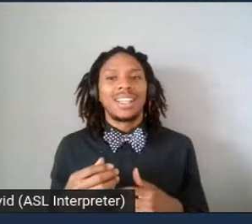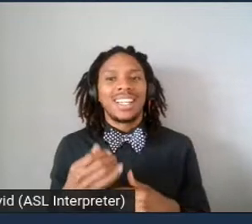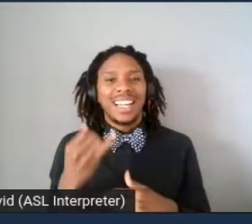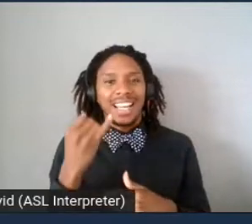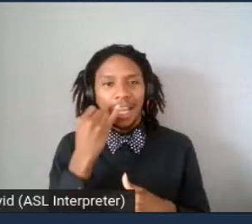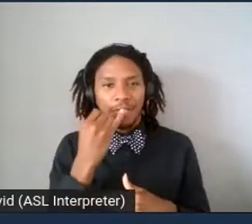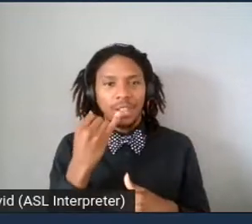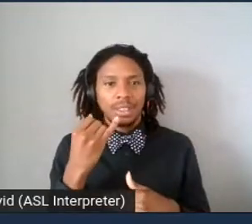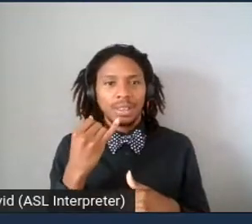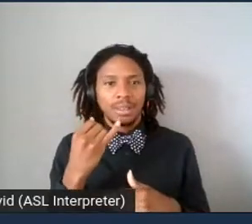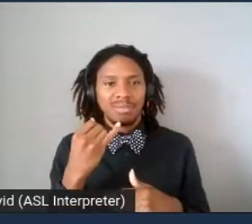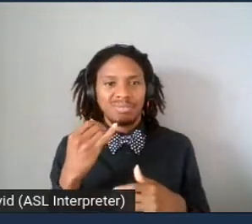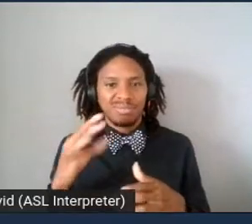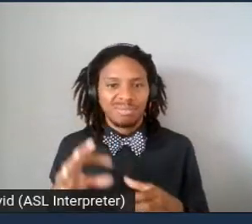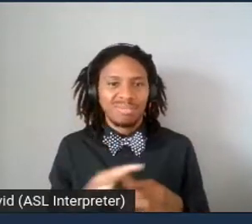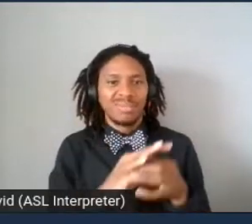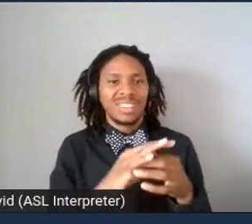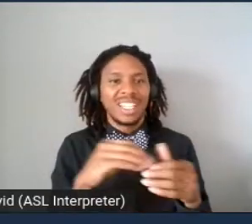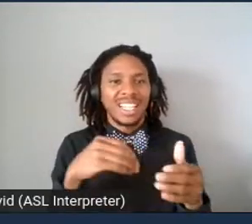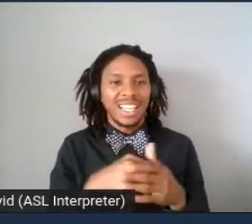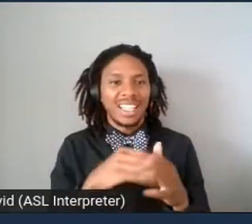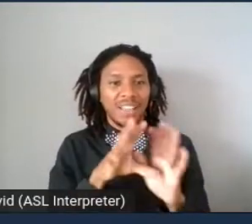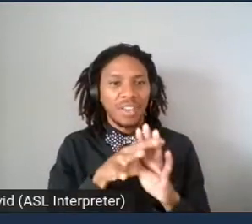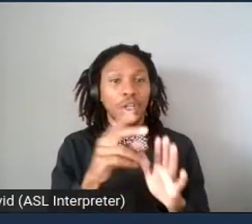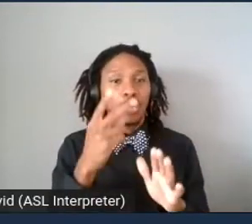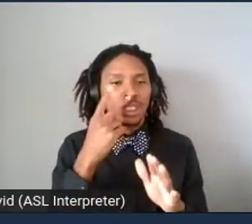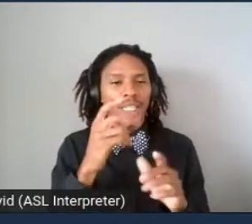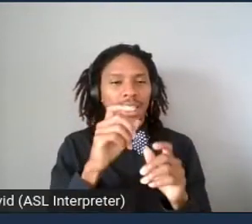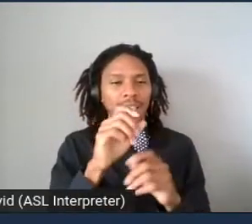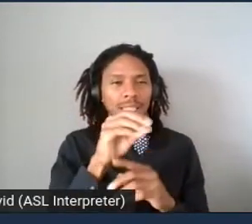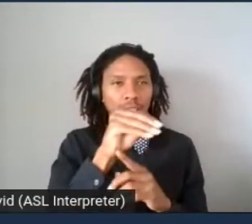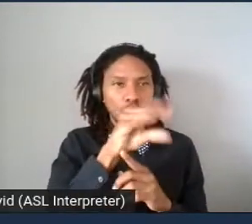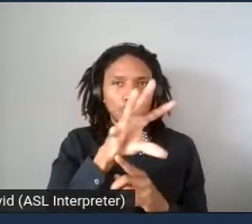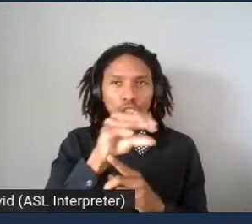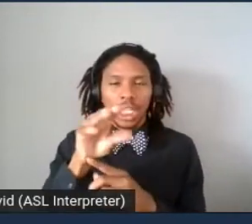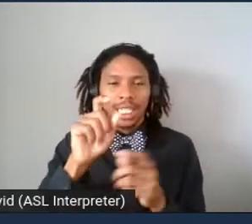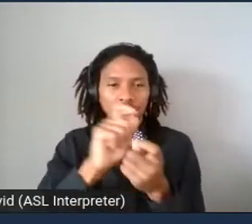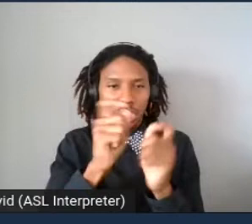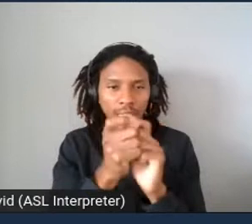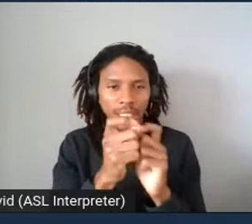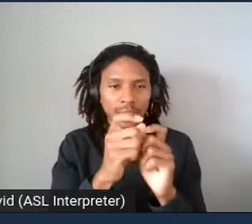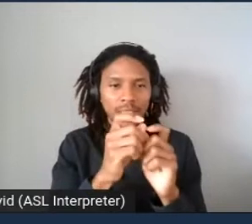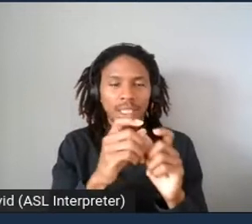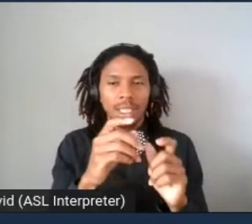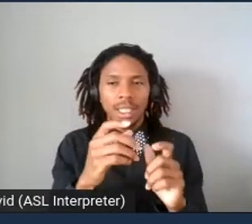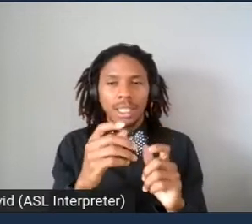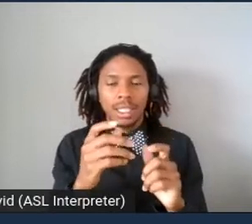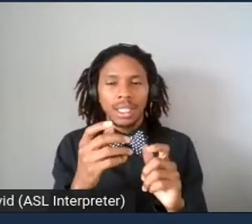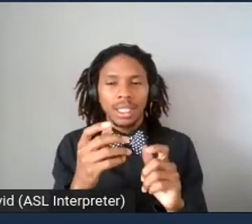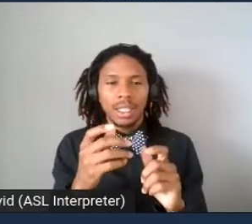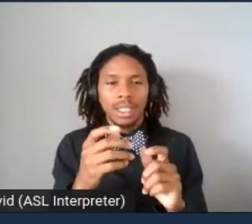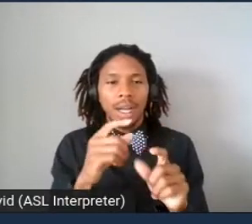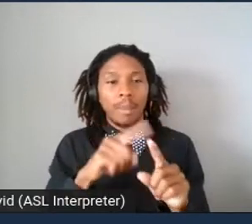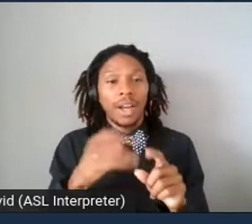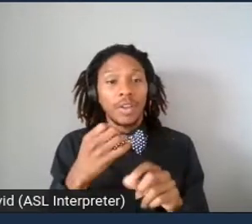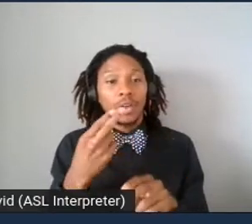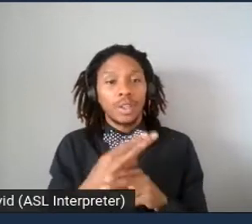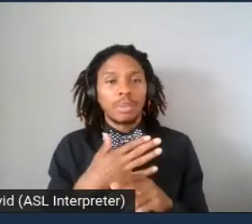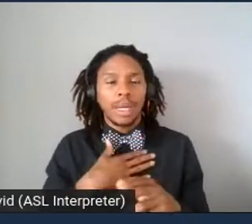in the video, you will get the shot changes. You will get but to use